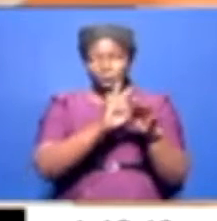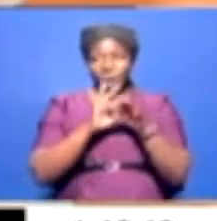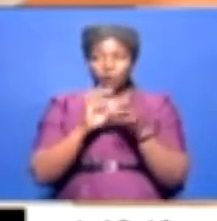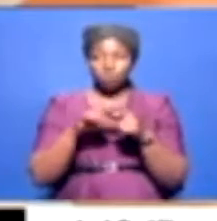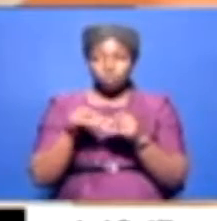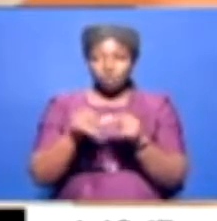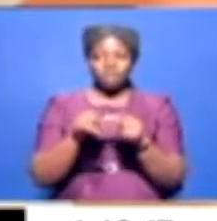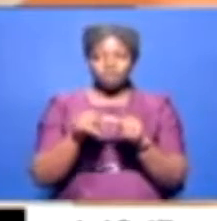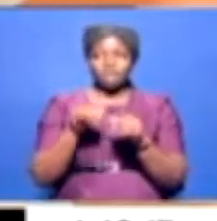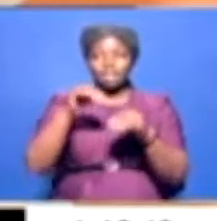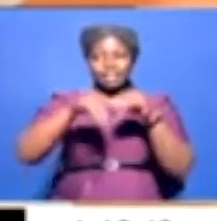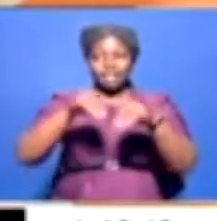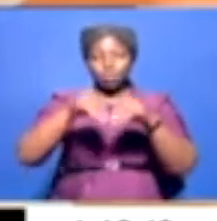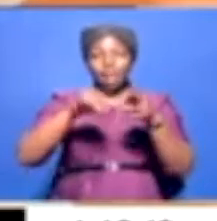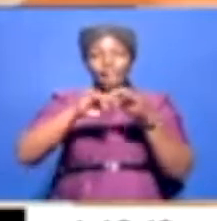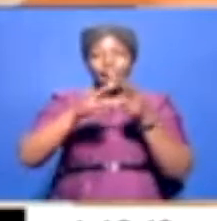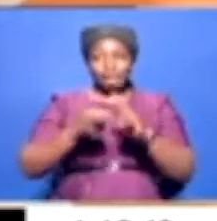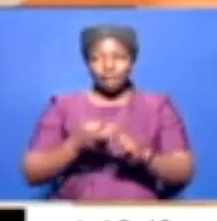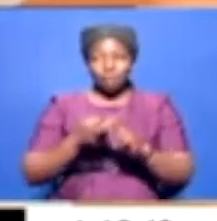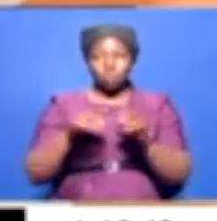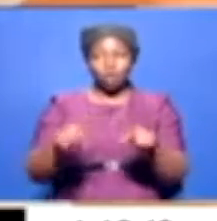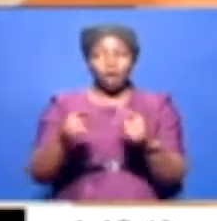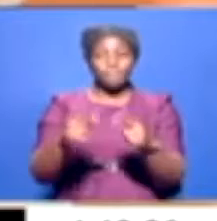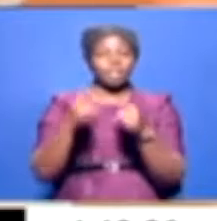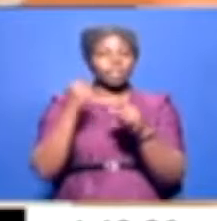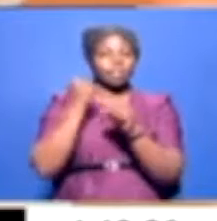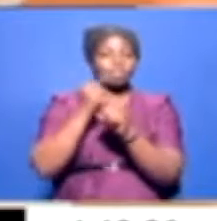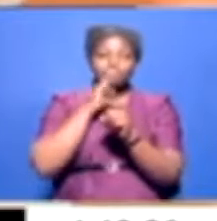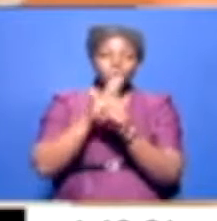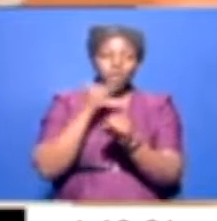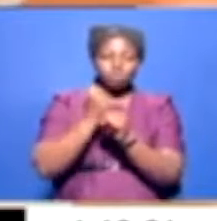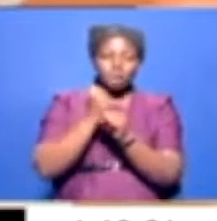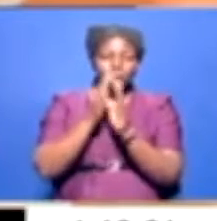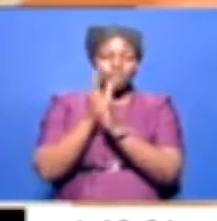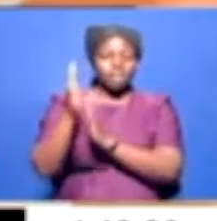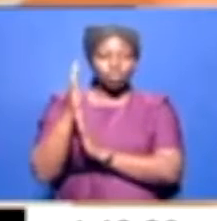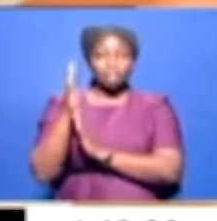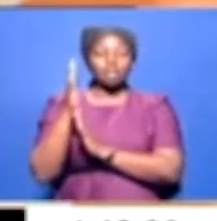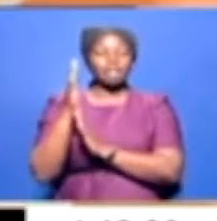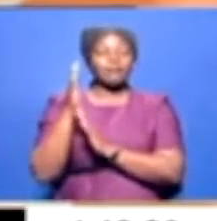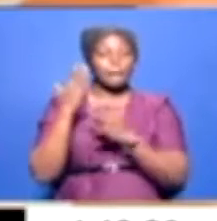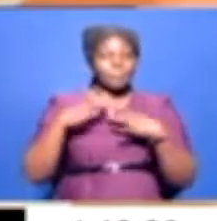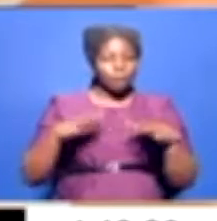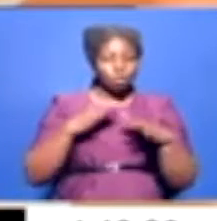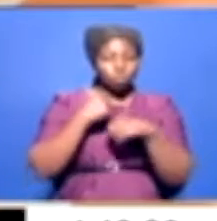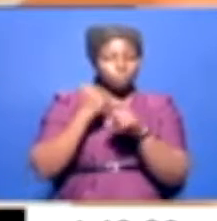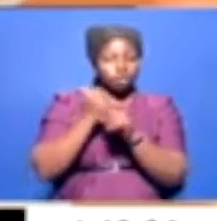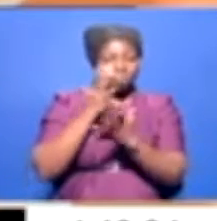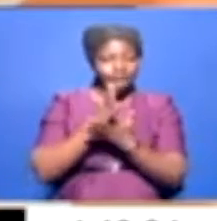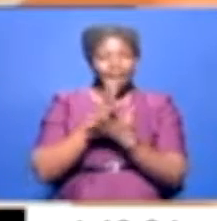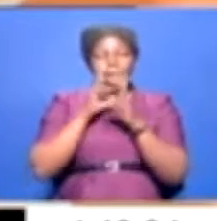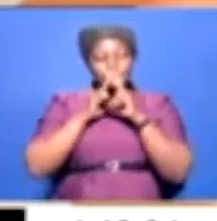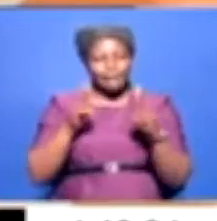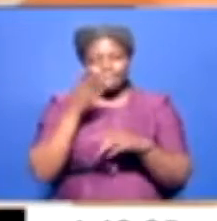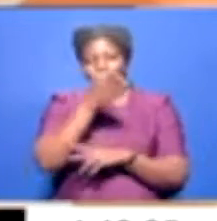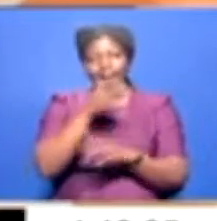The group is seeking to work with security personnel in the area to ensure peace prevails among pastoral communities living in the region, as